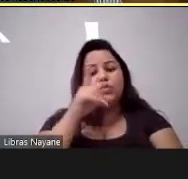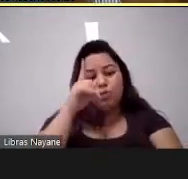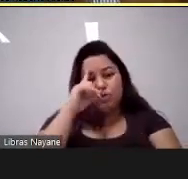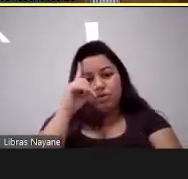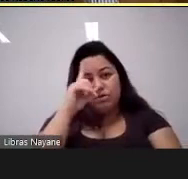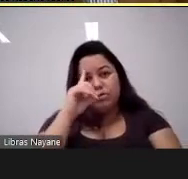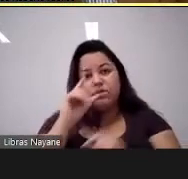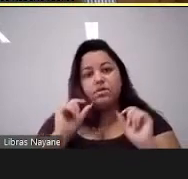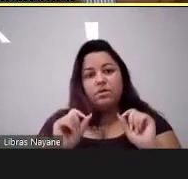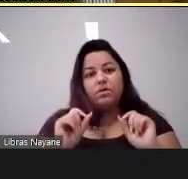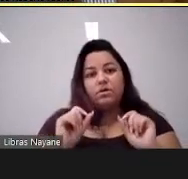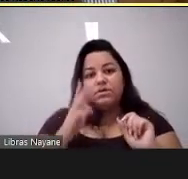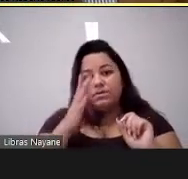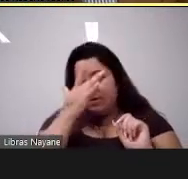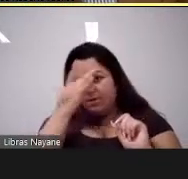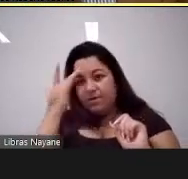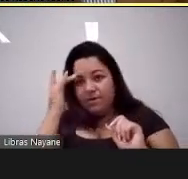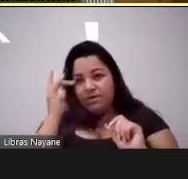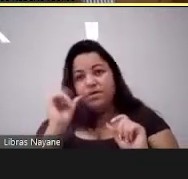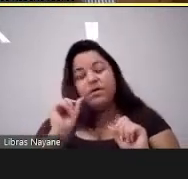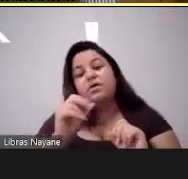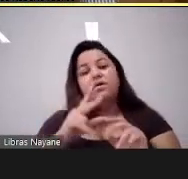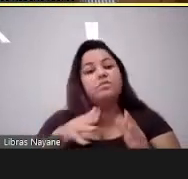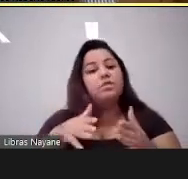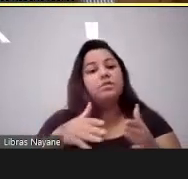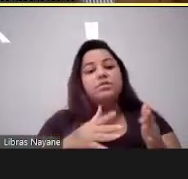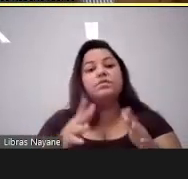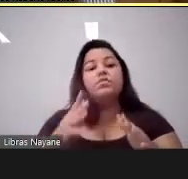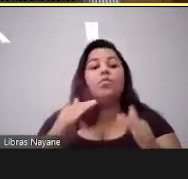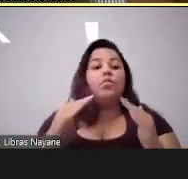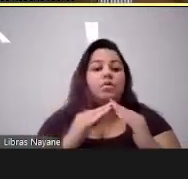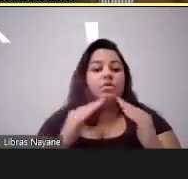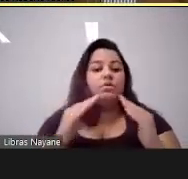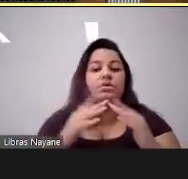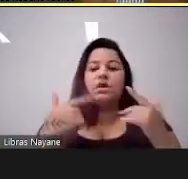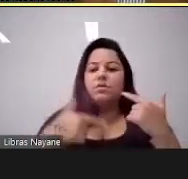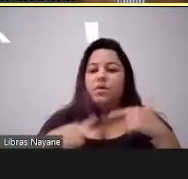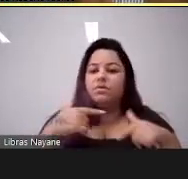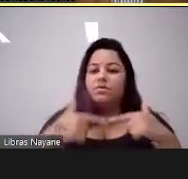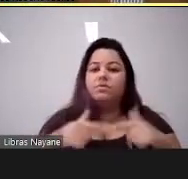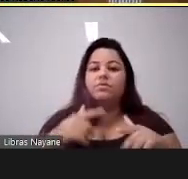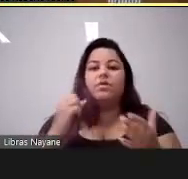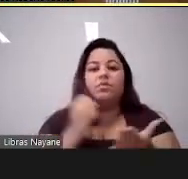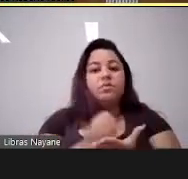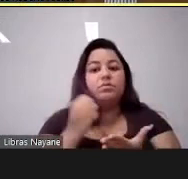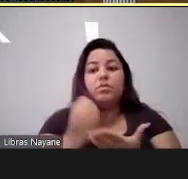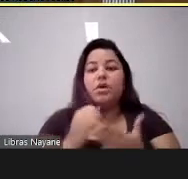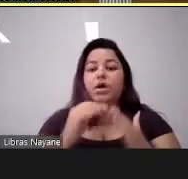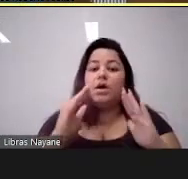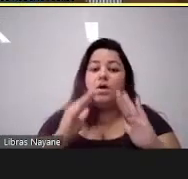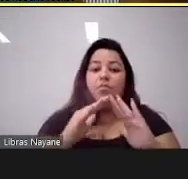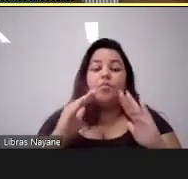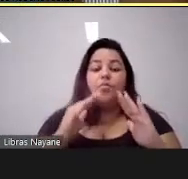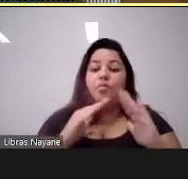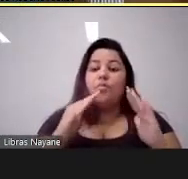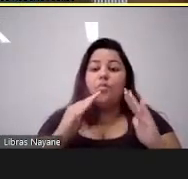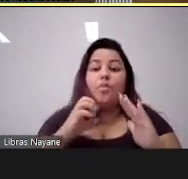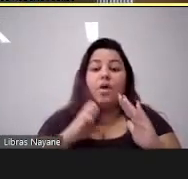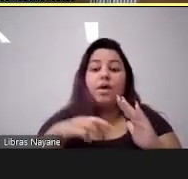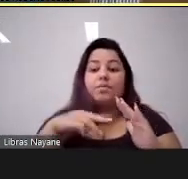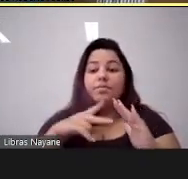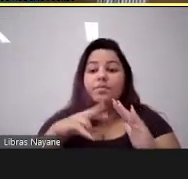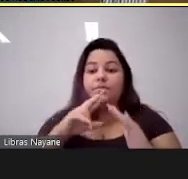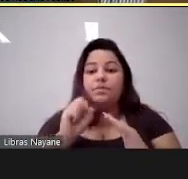streets every day those that are working and living